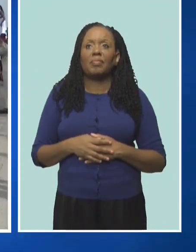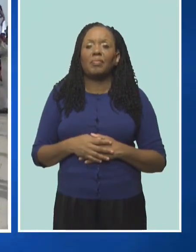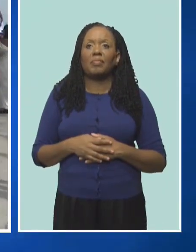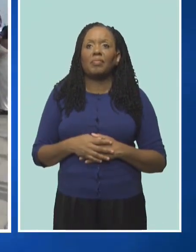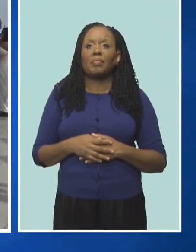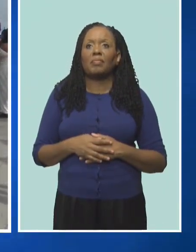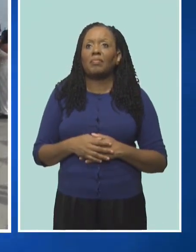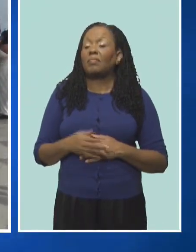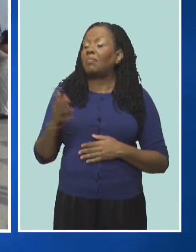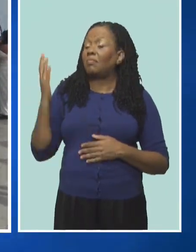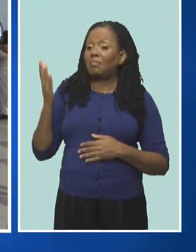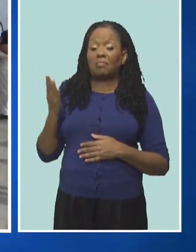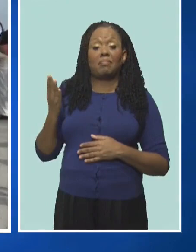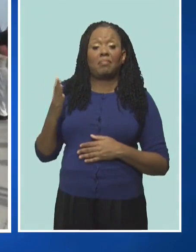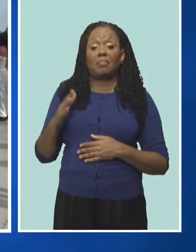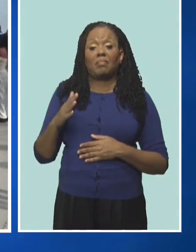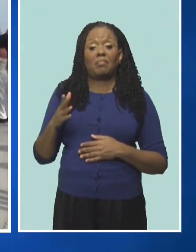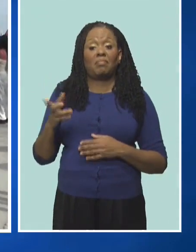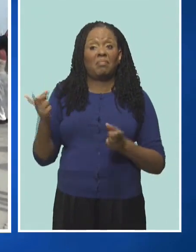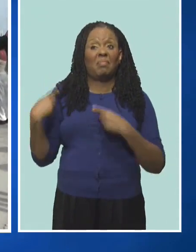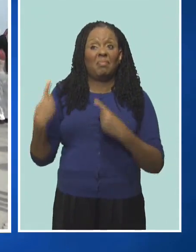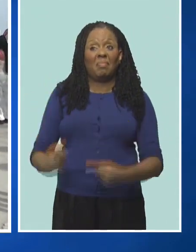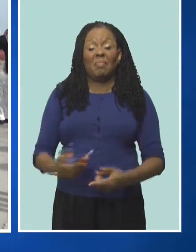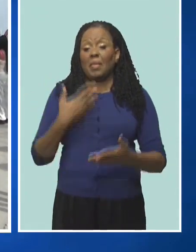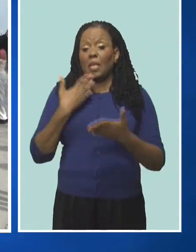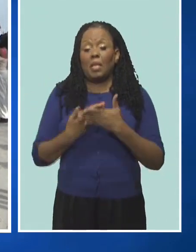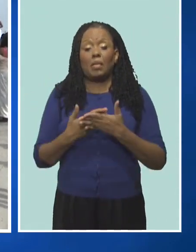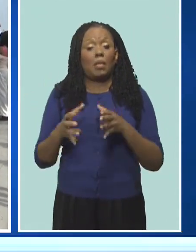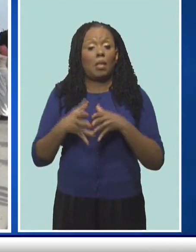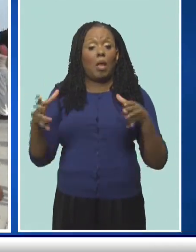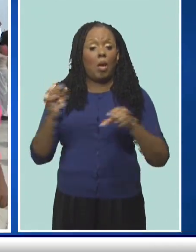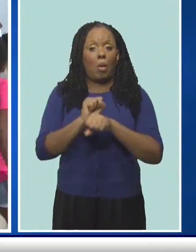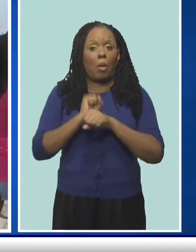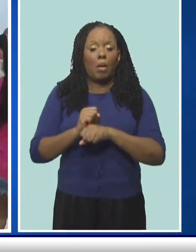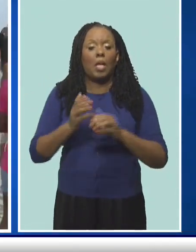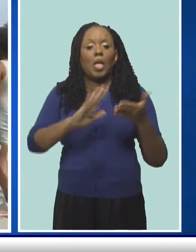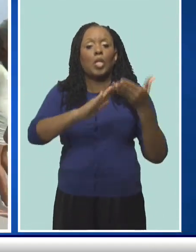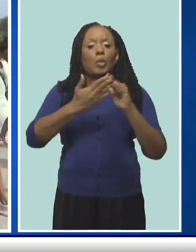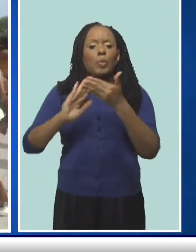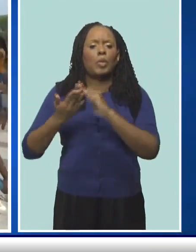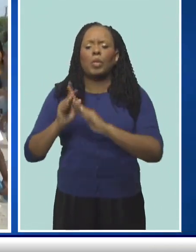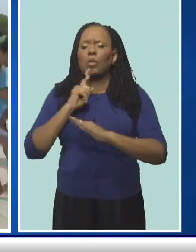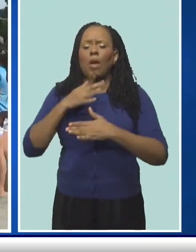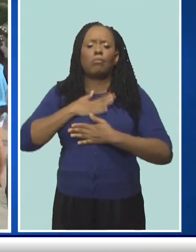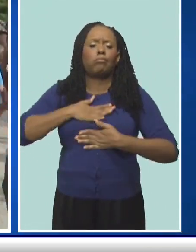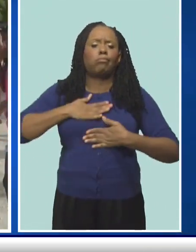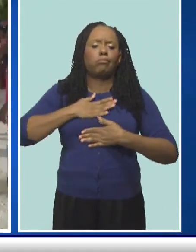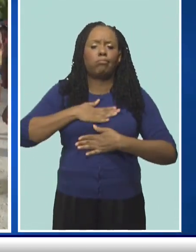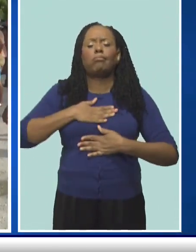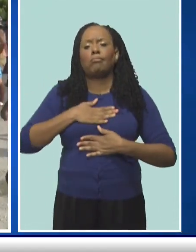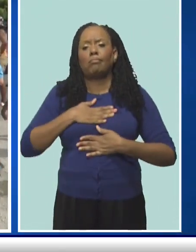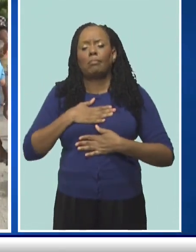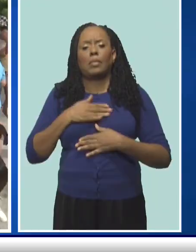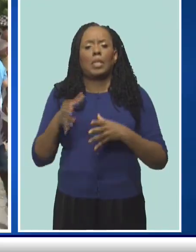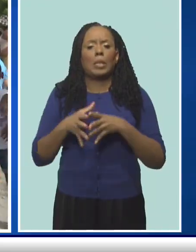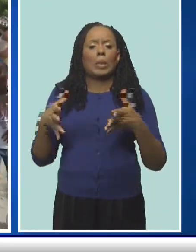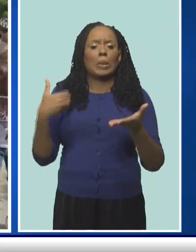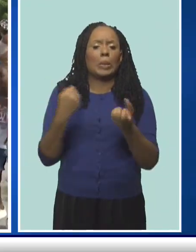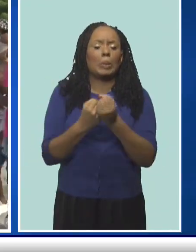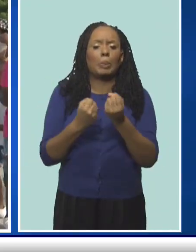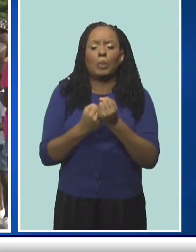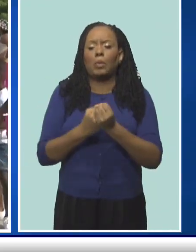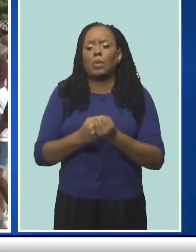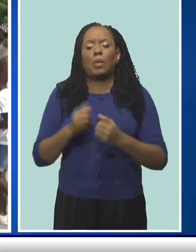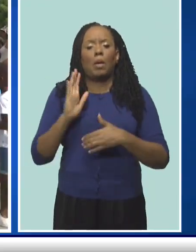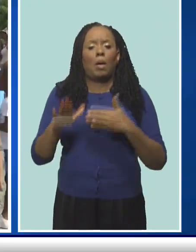It's going well. It's been a lot of work, but I think that the community really appreciated it. We have had great support at all of our